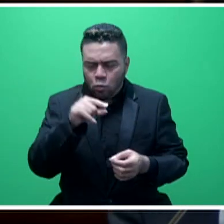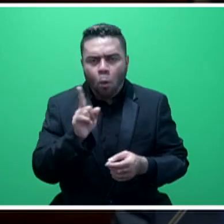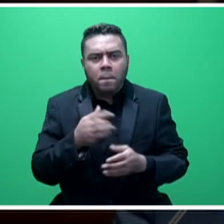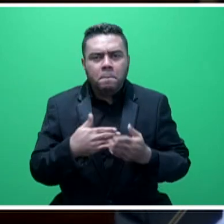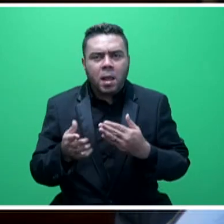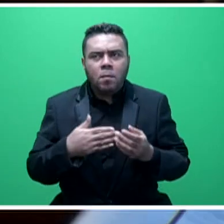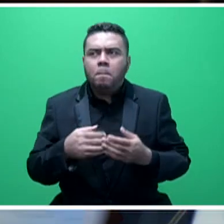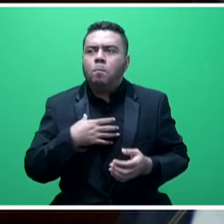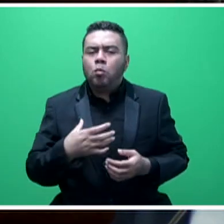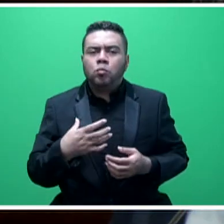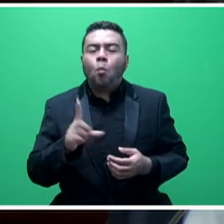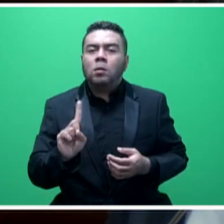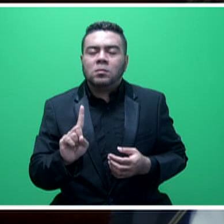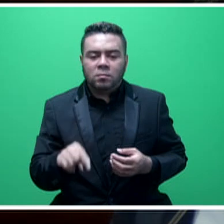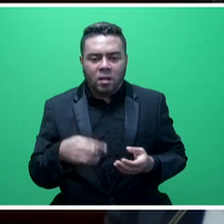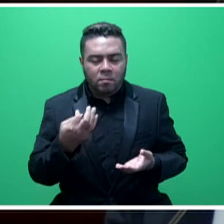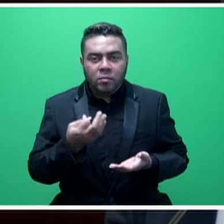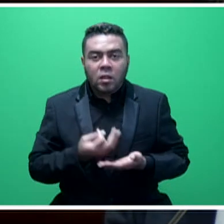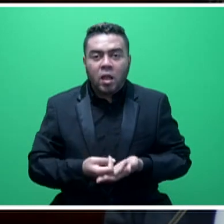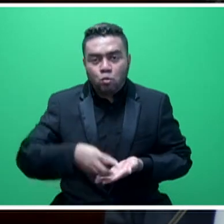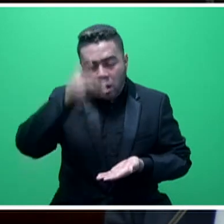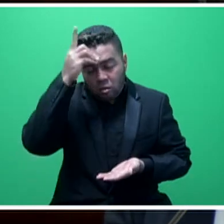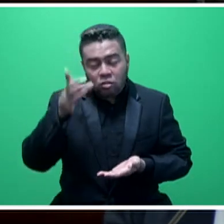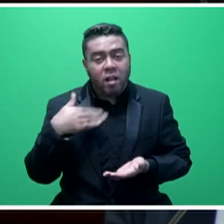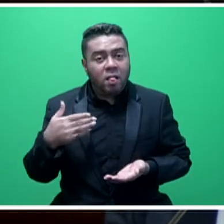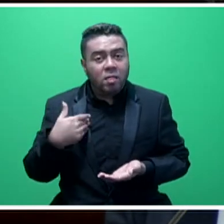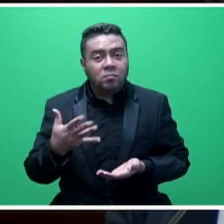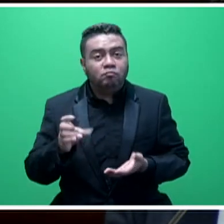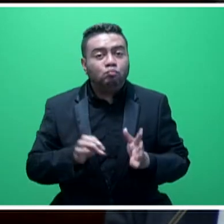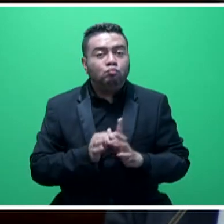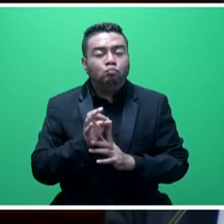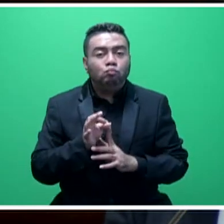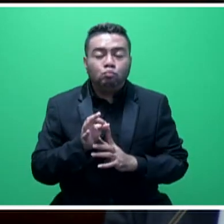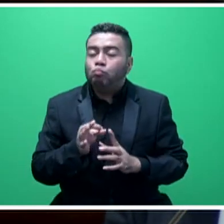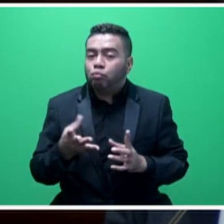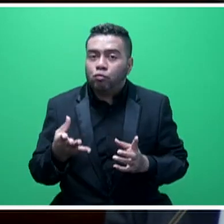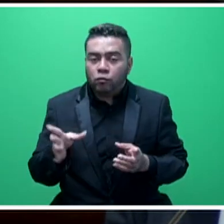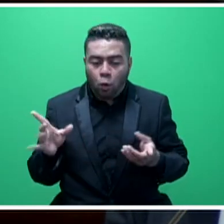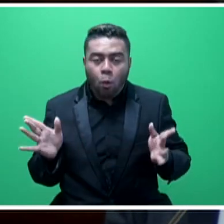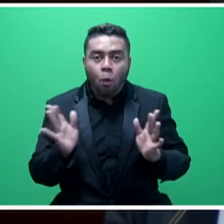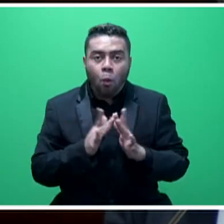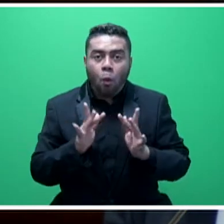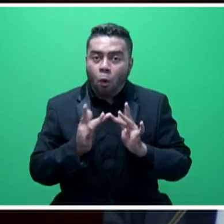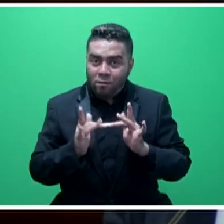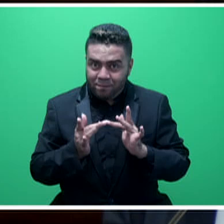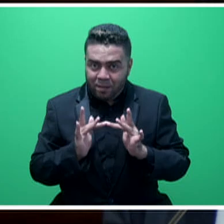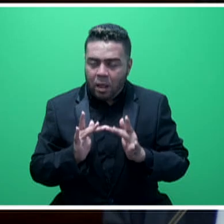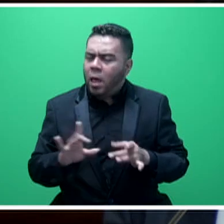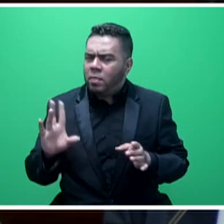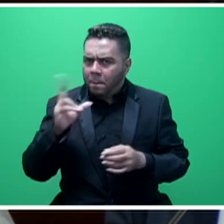health care, better roads and ports, improved connectivity, and the ability to make a good